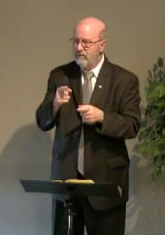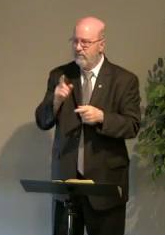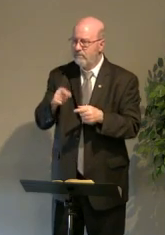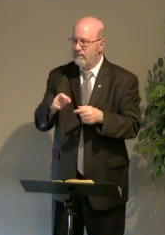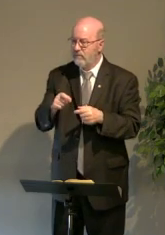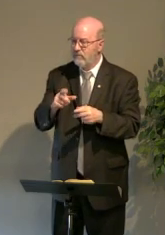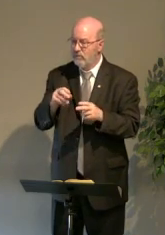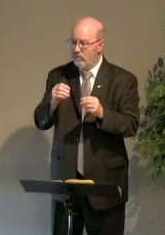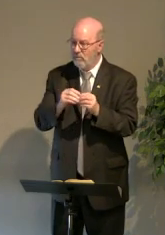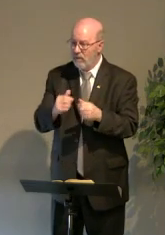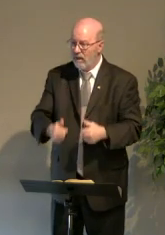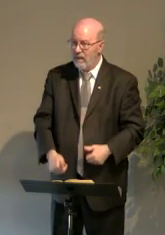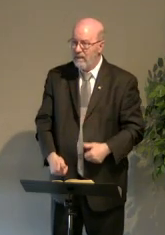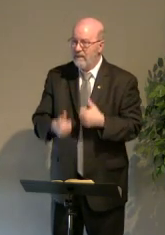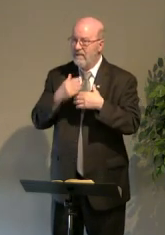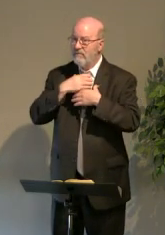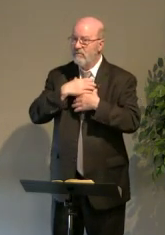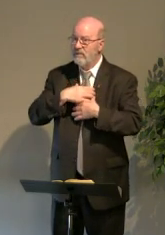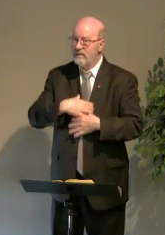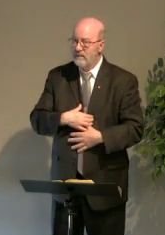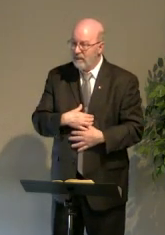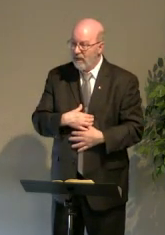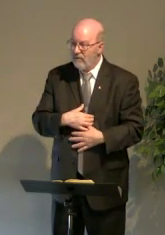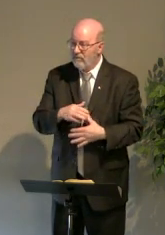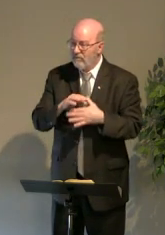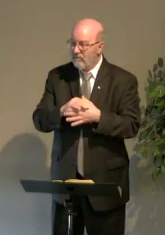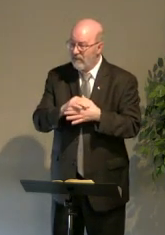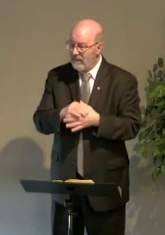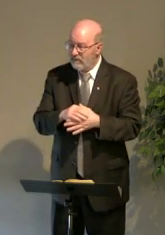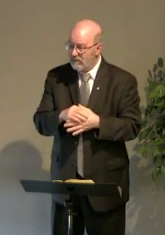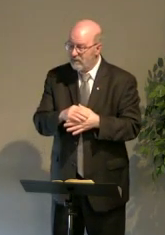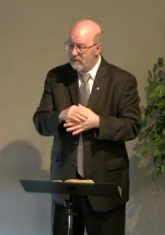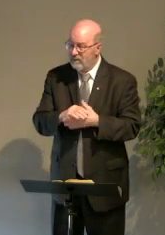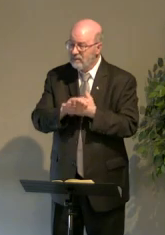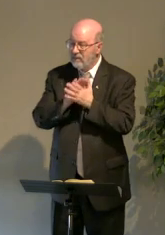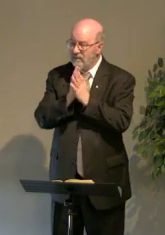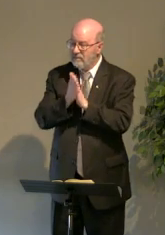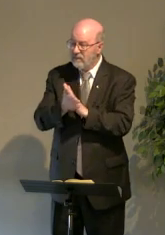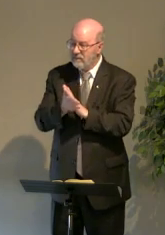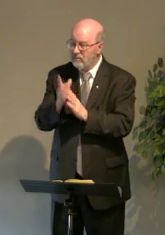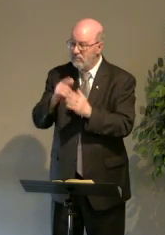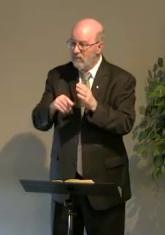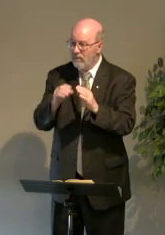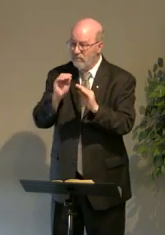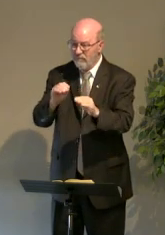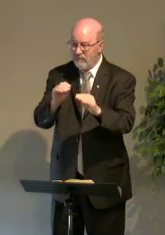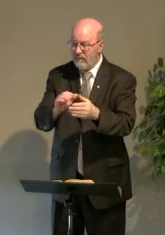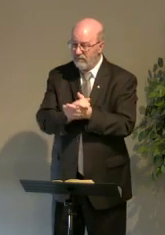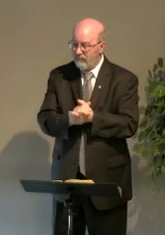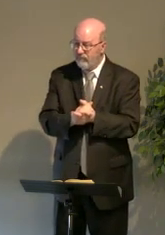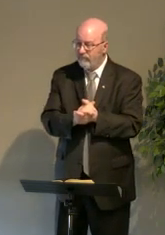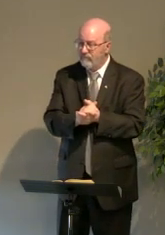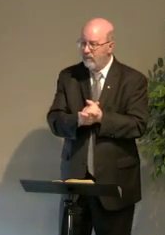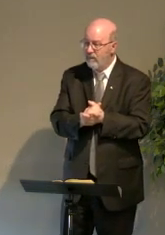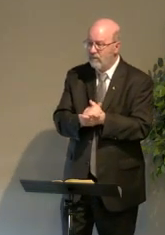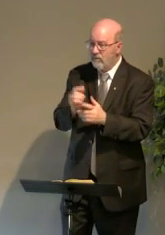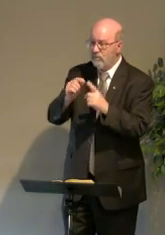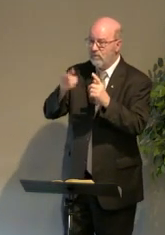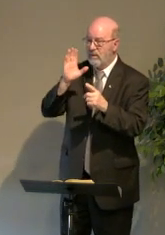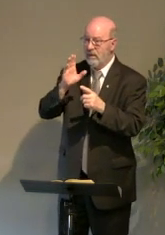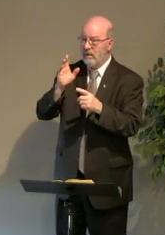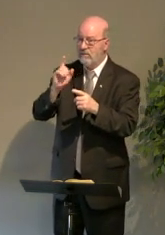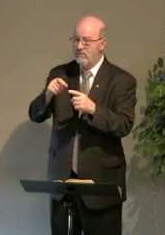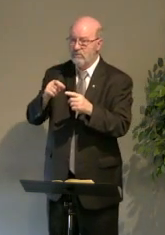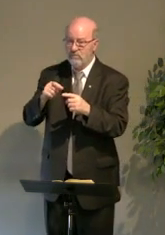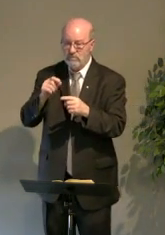no longer live for the desires of the flesh. It becomes a matter of what we're feeding, right? The word of God, obviously,